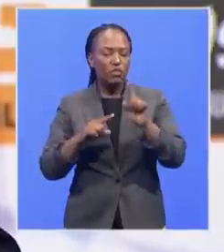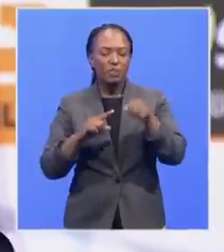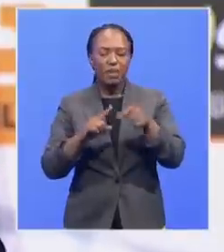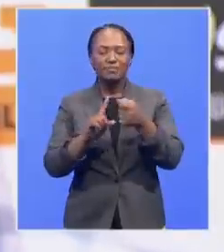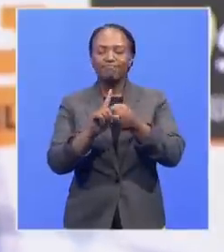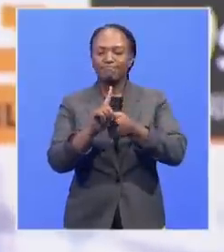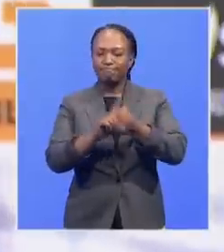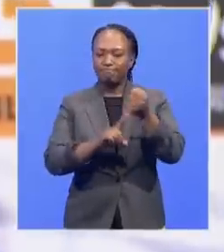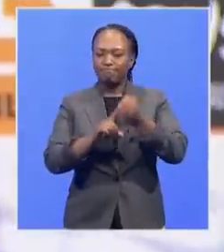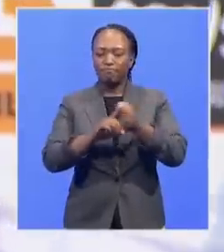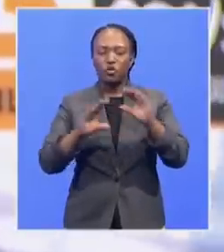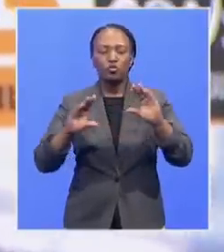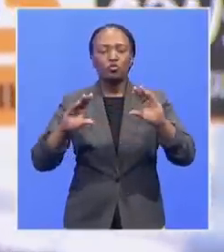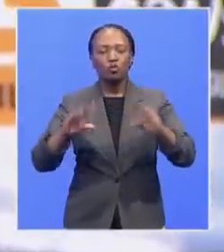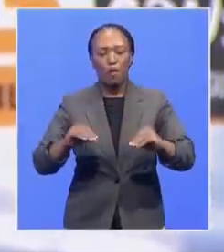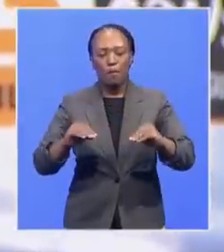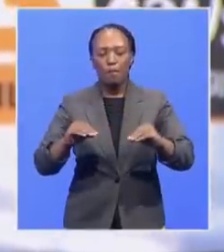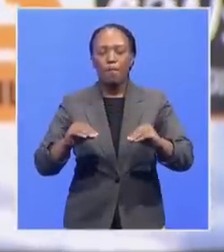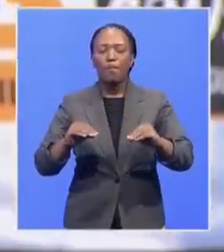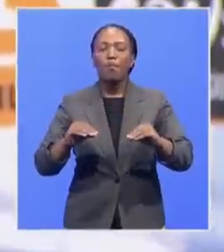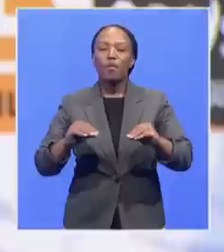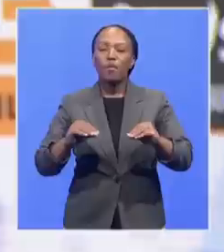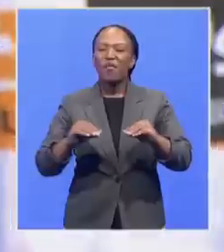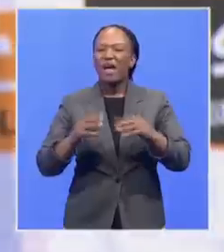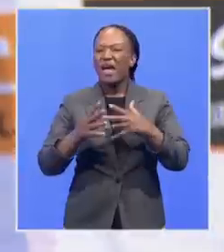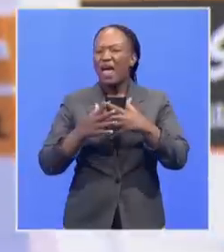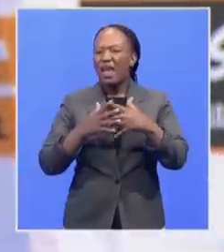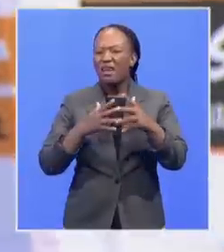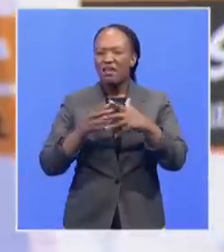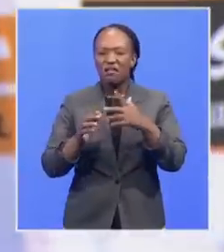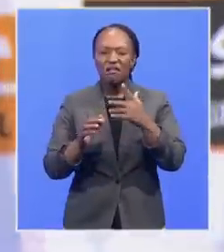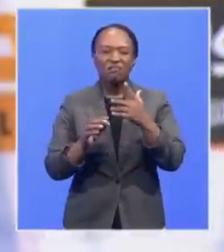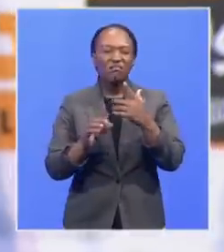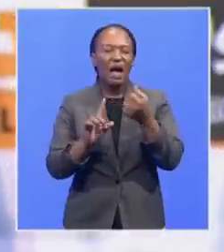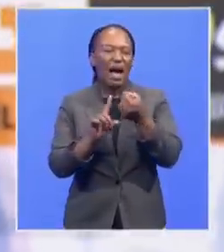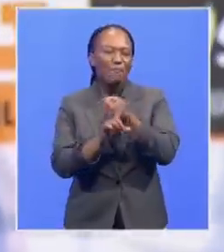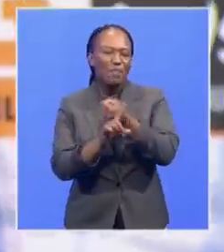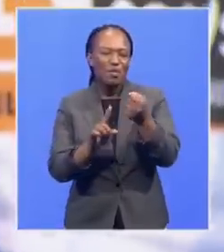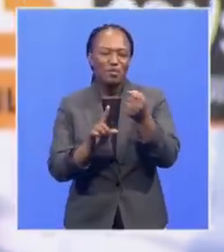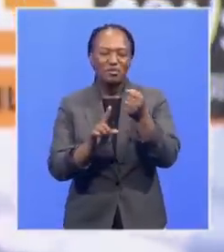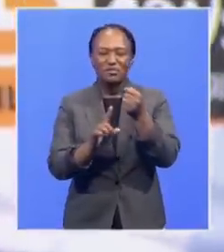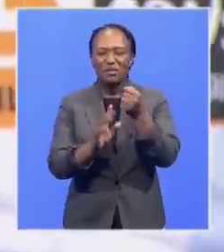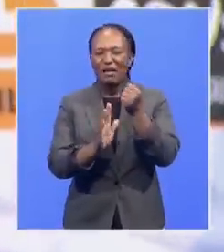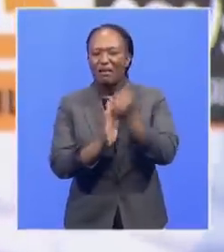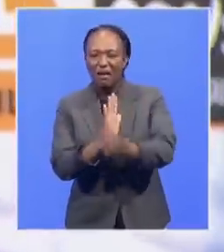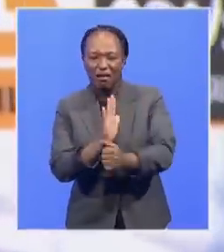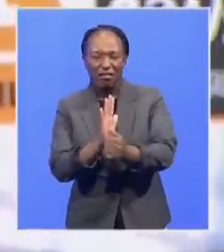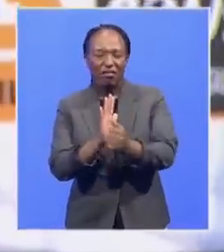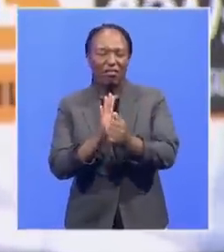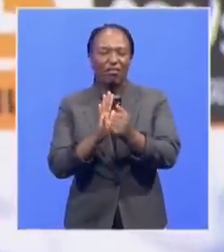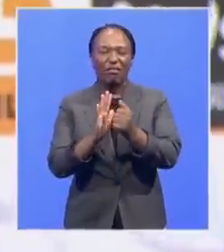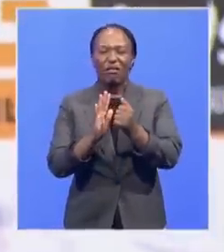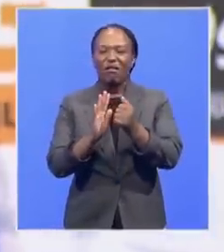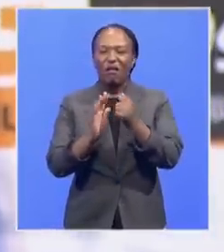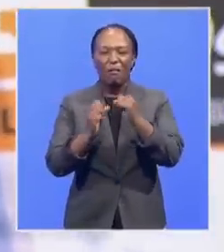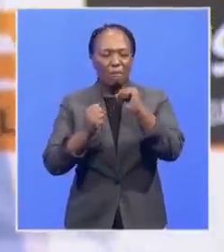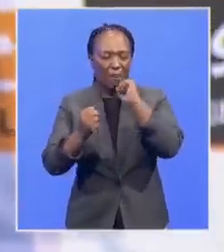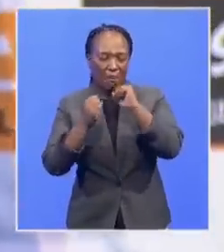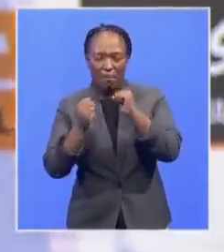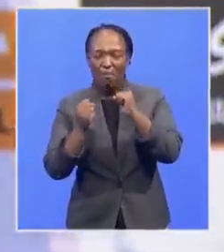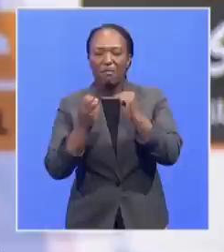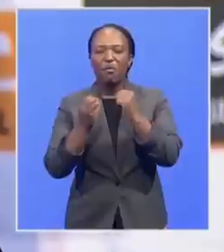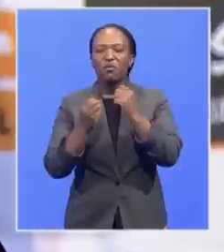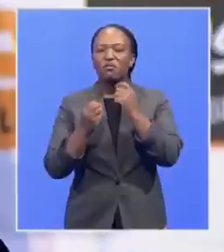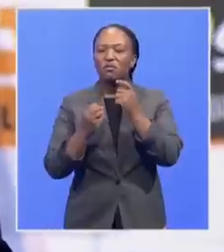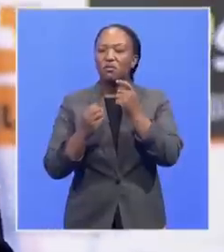against women in our country. This is a fight that we must all take up,